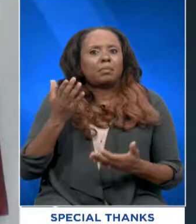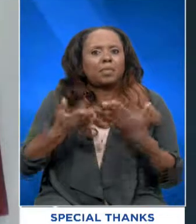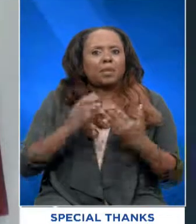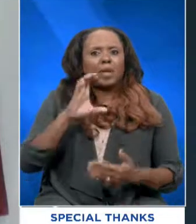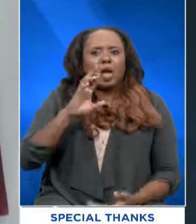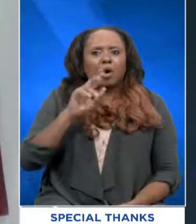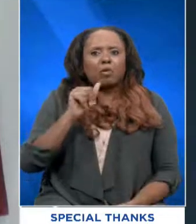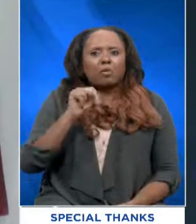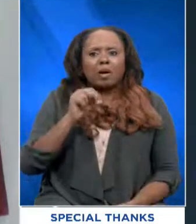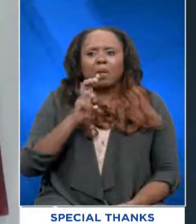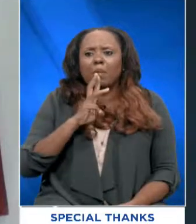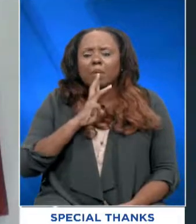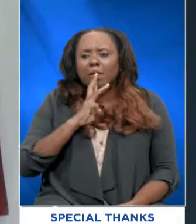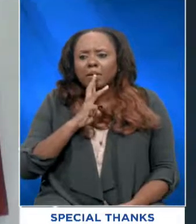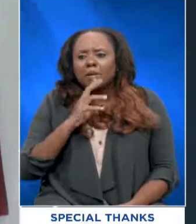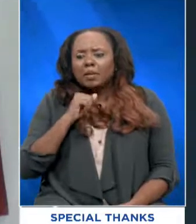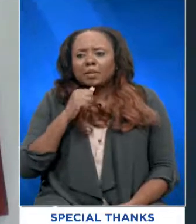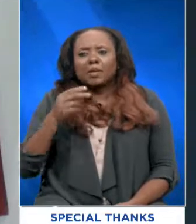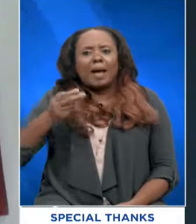added sugar, and